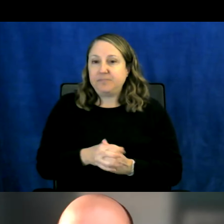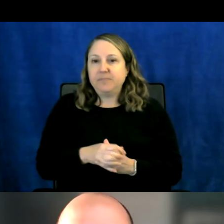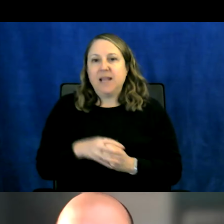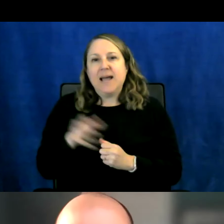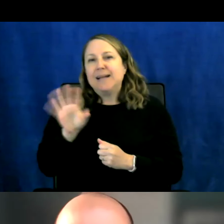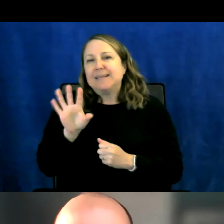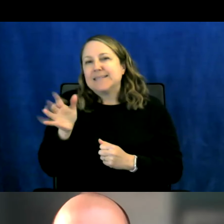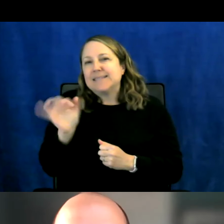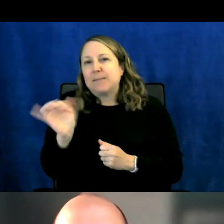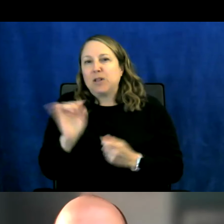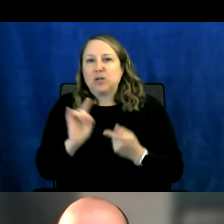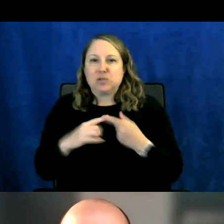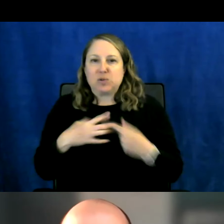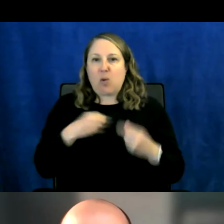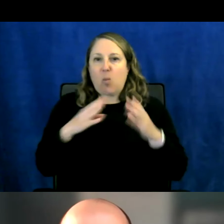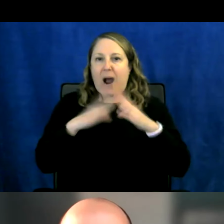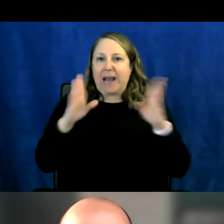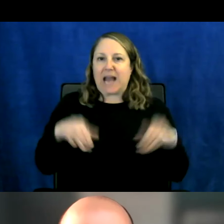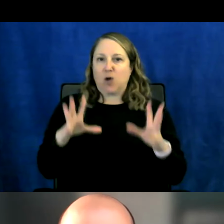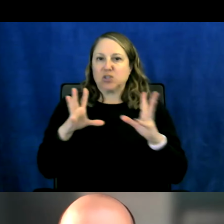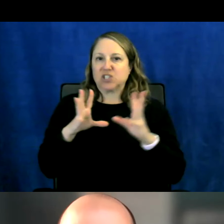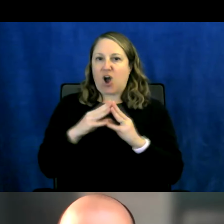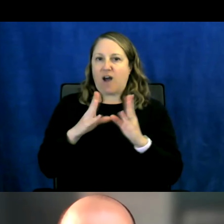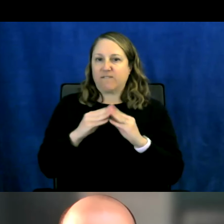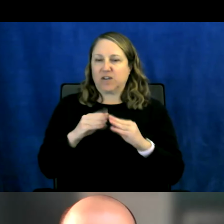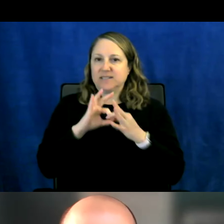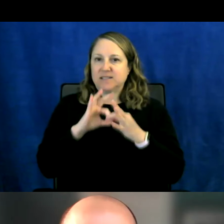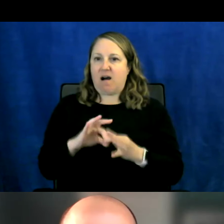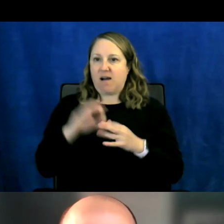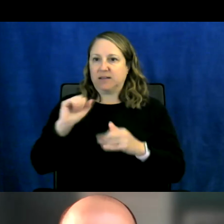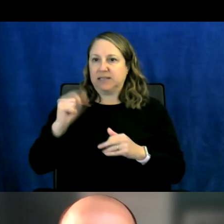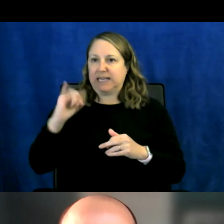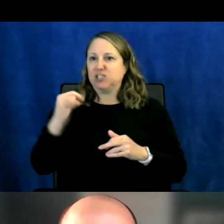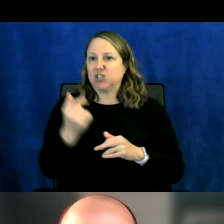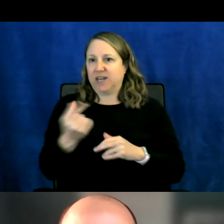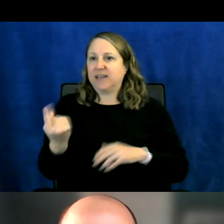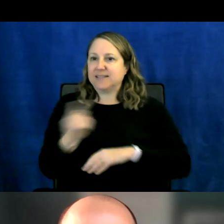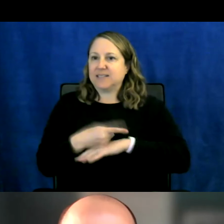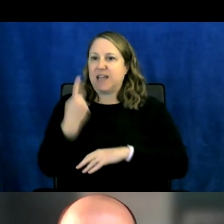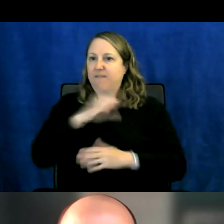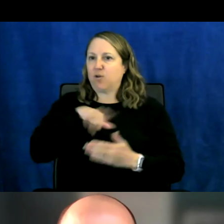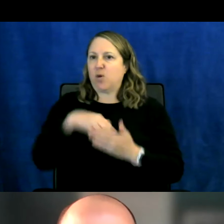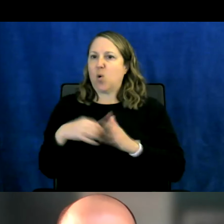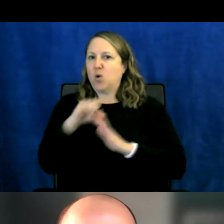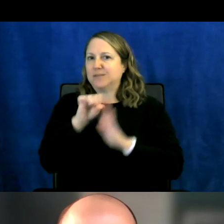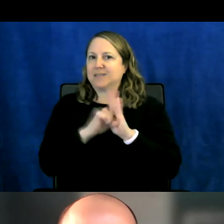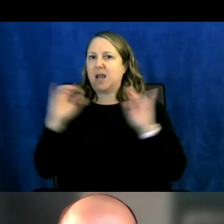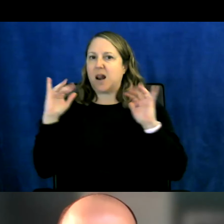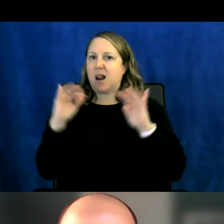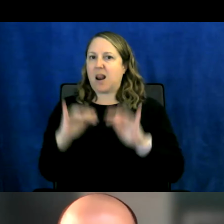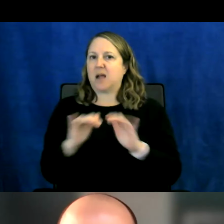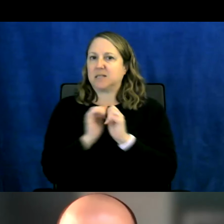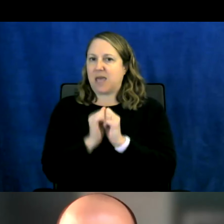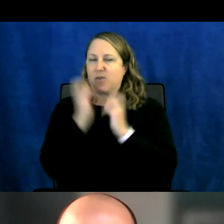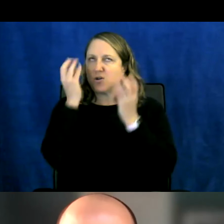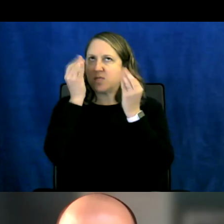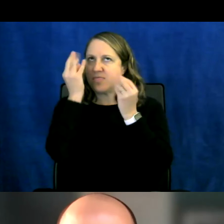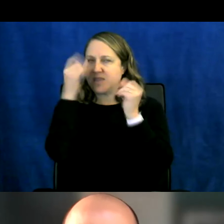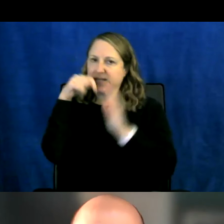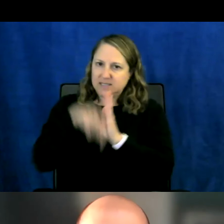House Conference on Aging, a day for us to come together and for the whole state to think deeply about aging, issues of aging